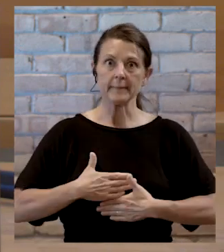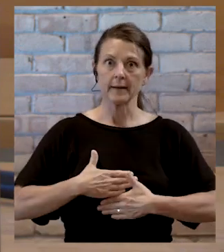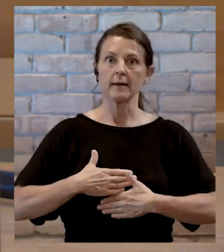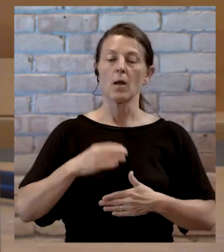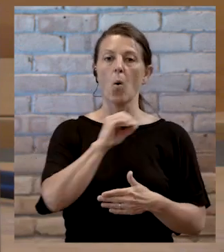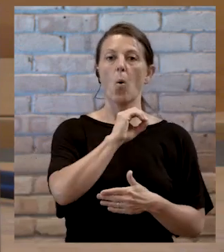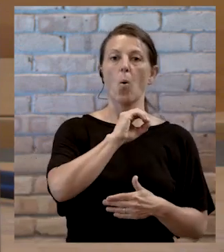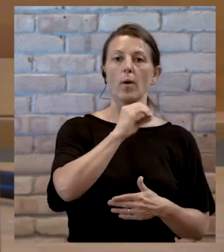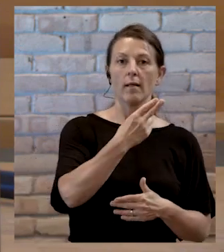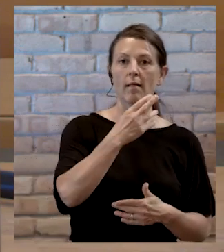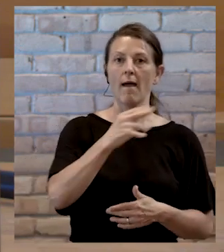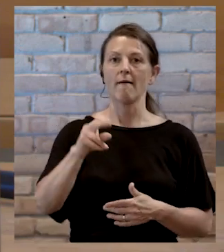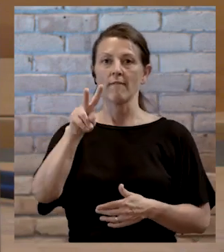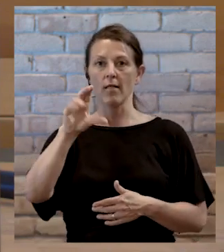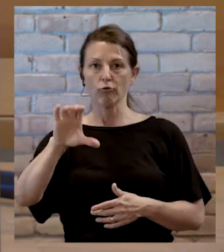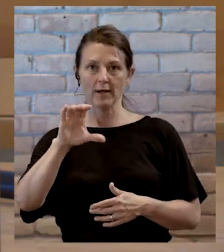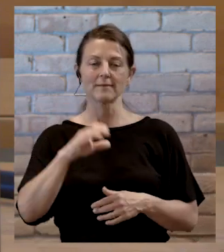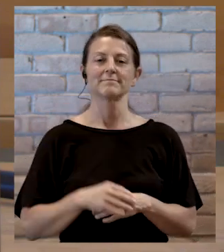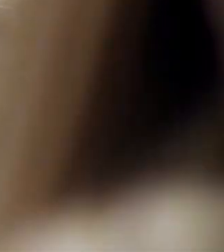great week.